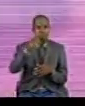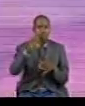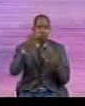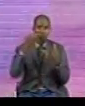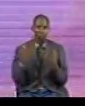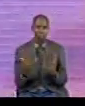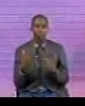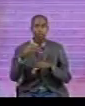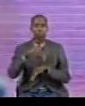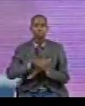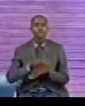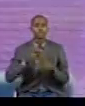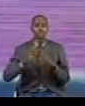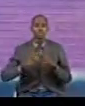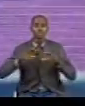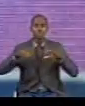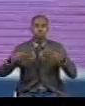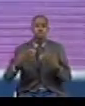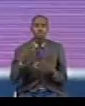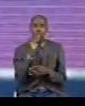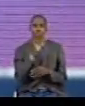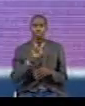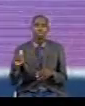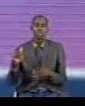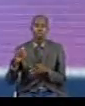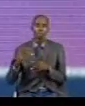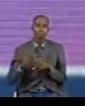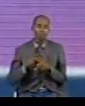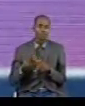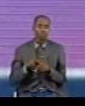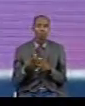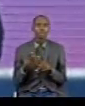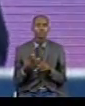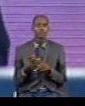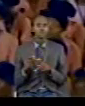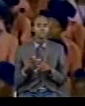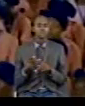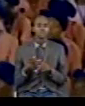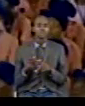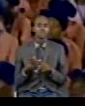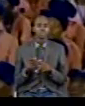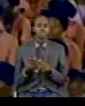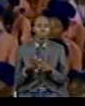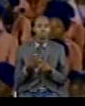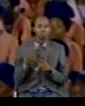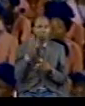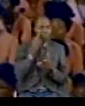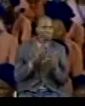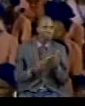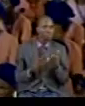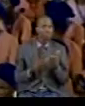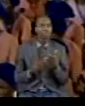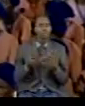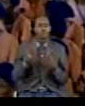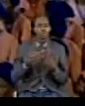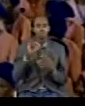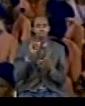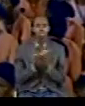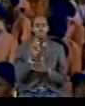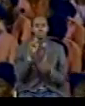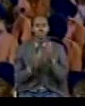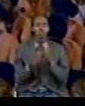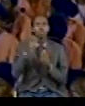a practical note and accent to that which God has declared,